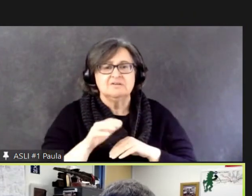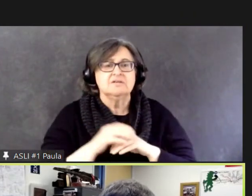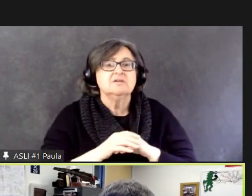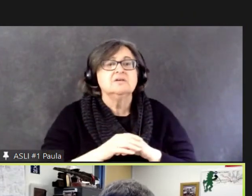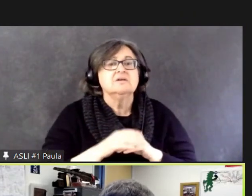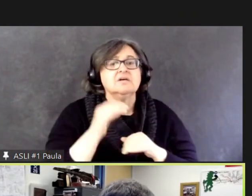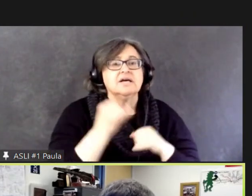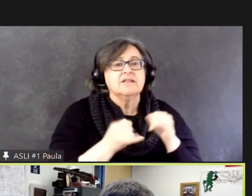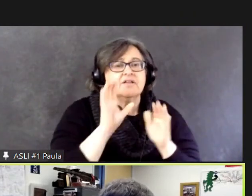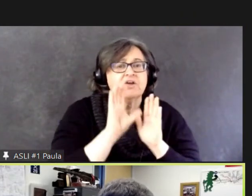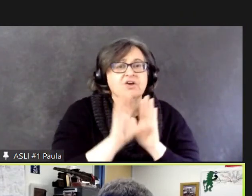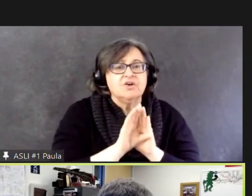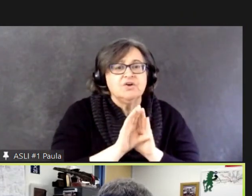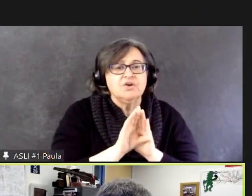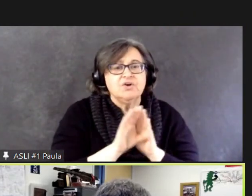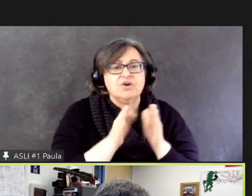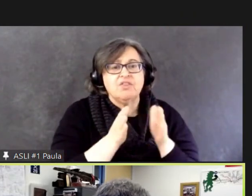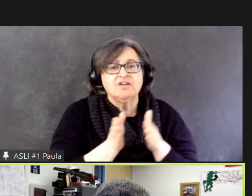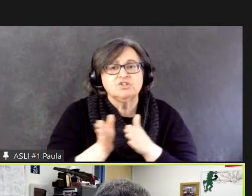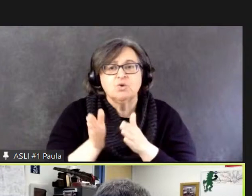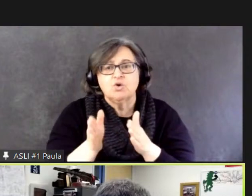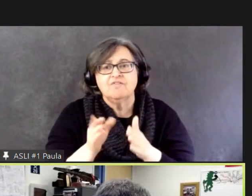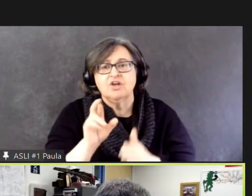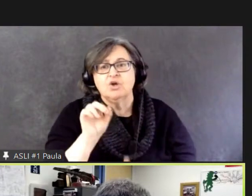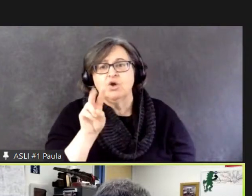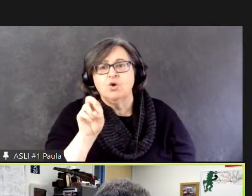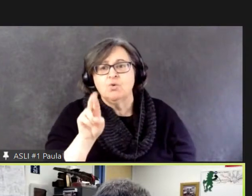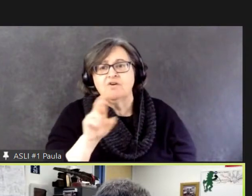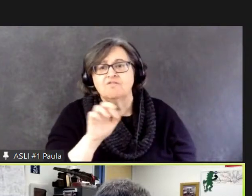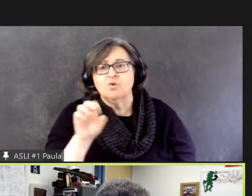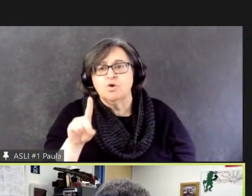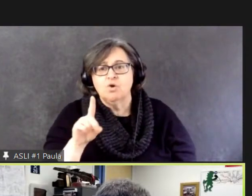This last photo is part of the cutover at River Road. So part of the work we do on